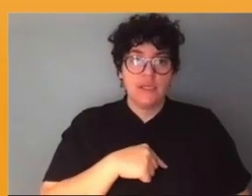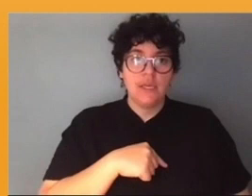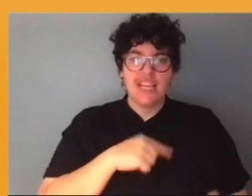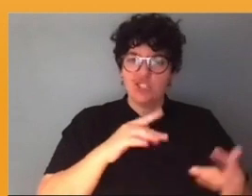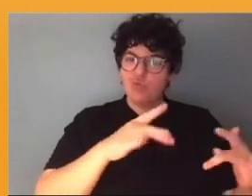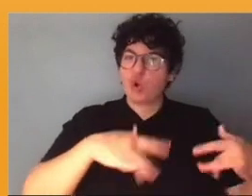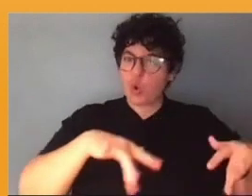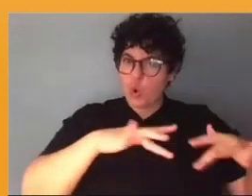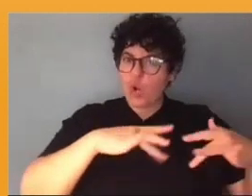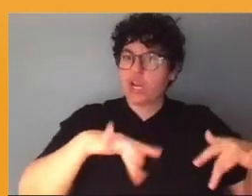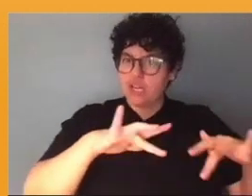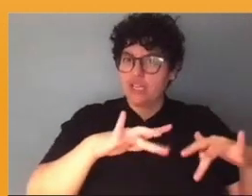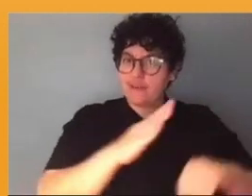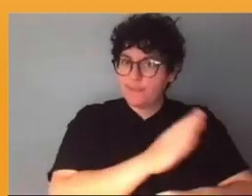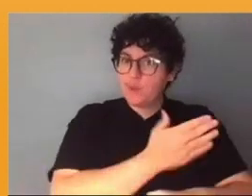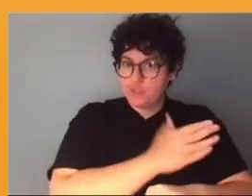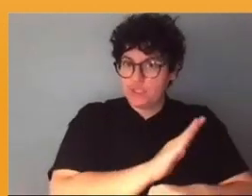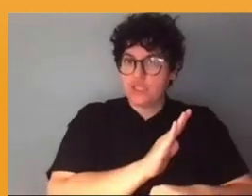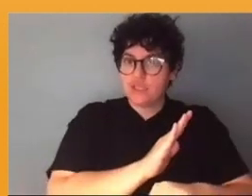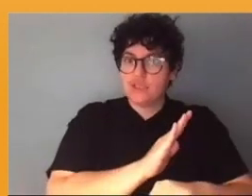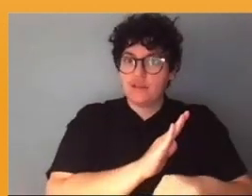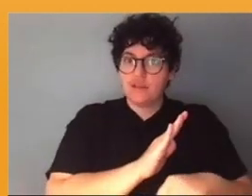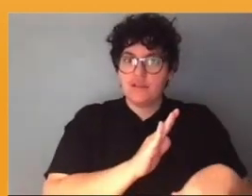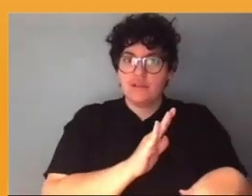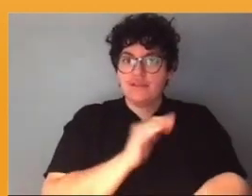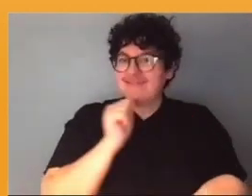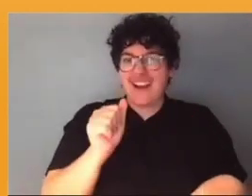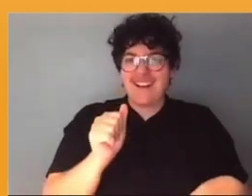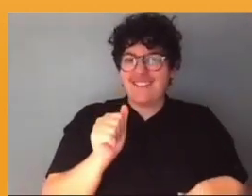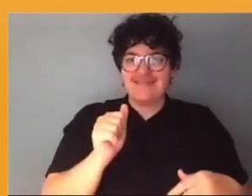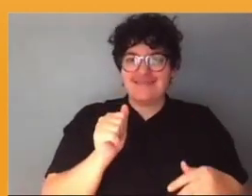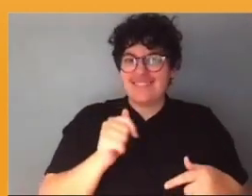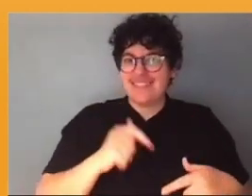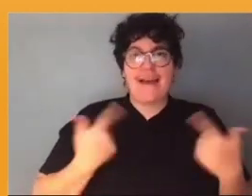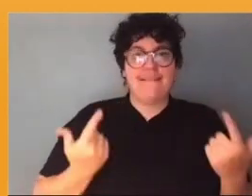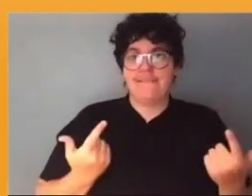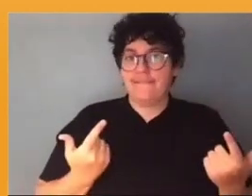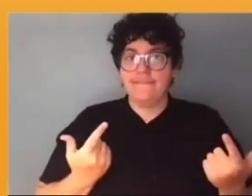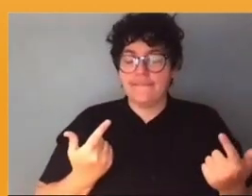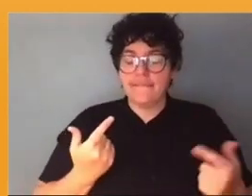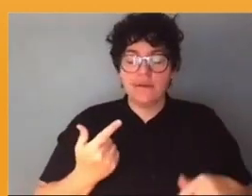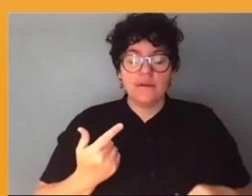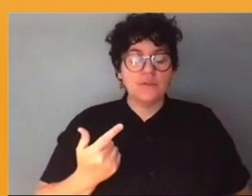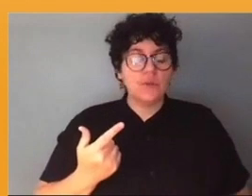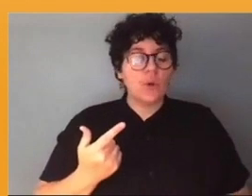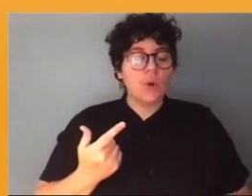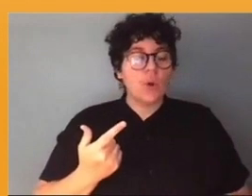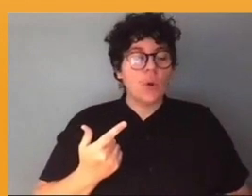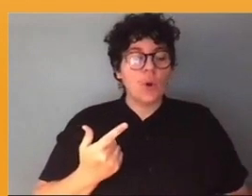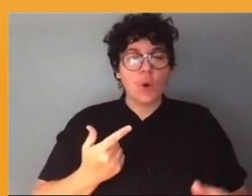music, we try to understand what that